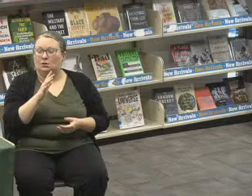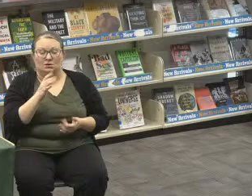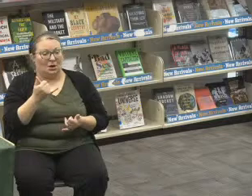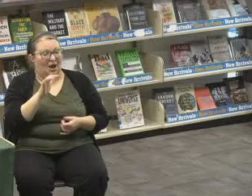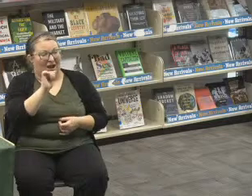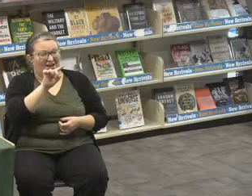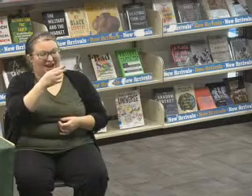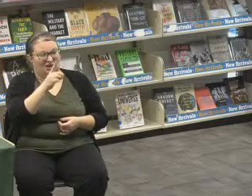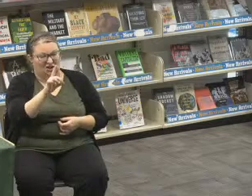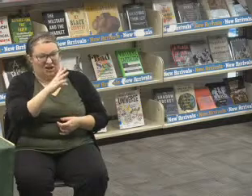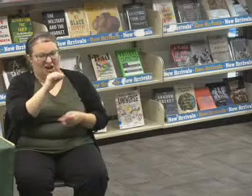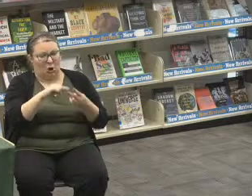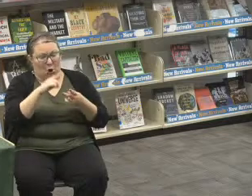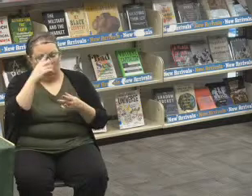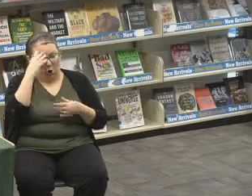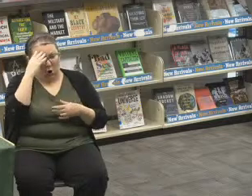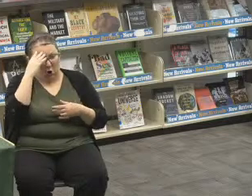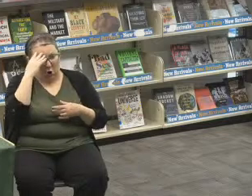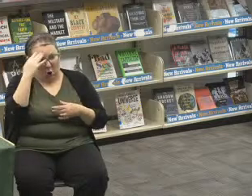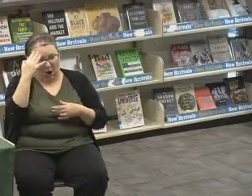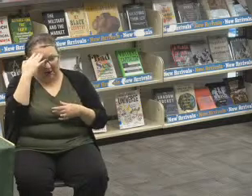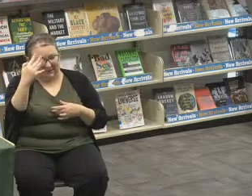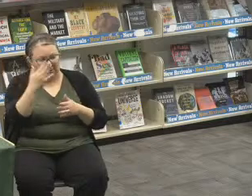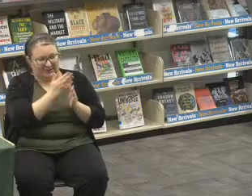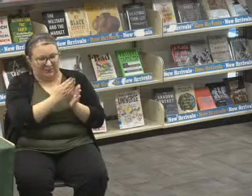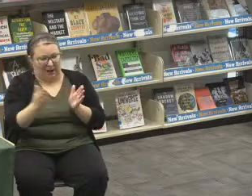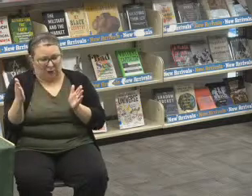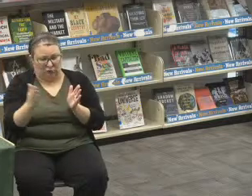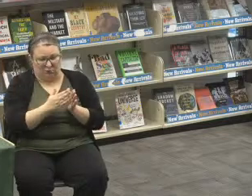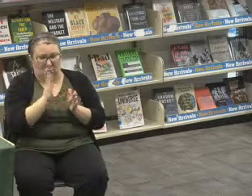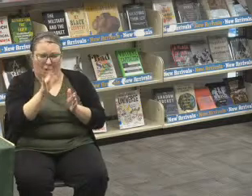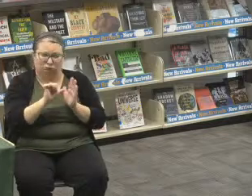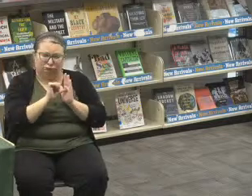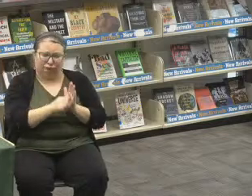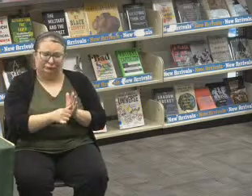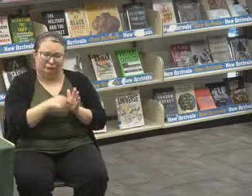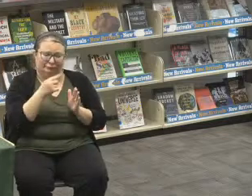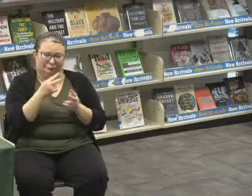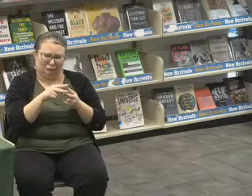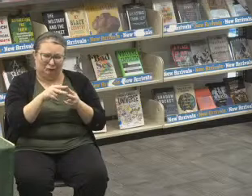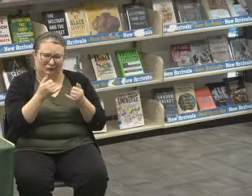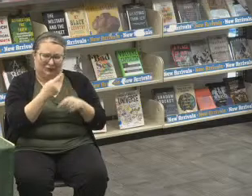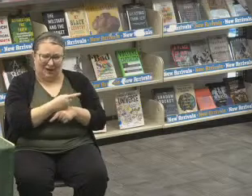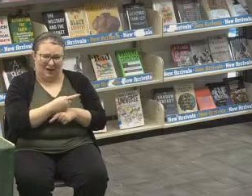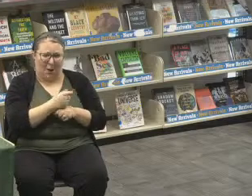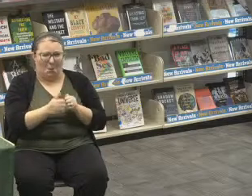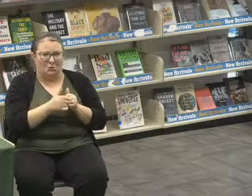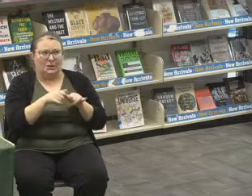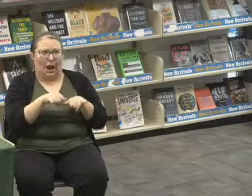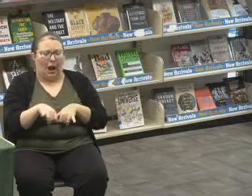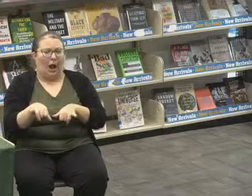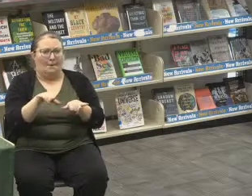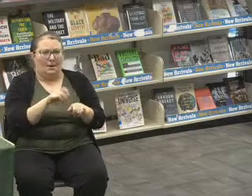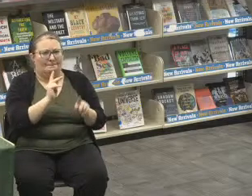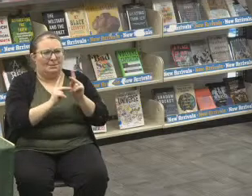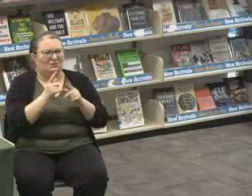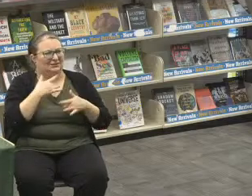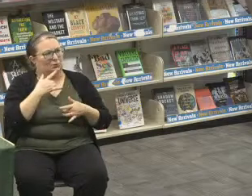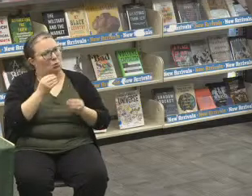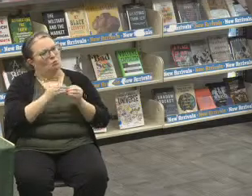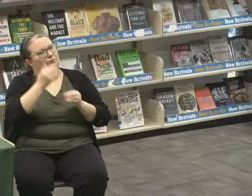autism spectrum a lot today because that's kind of two more commonly identified forms that people are more familiar